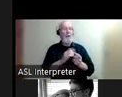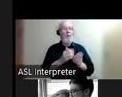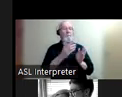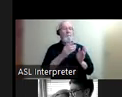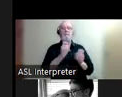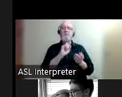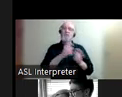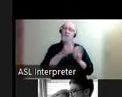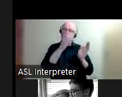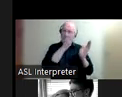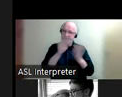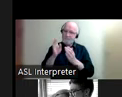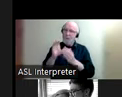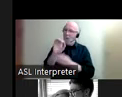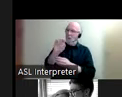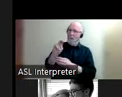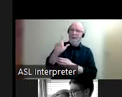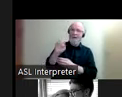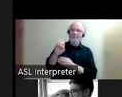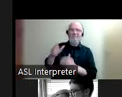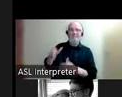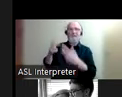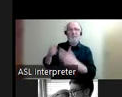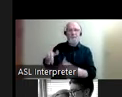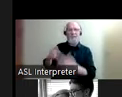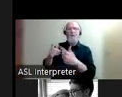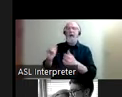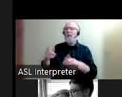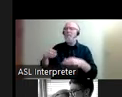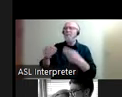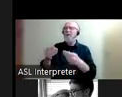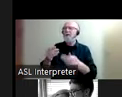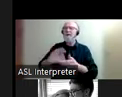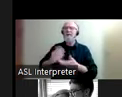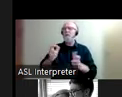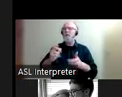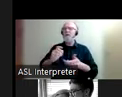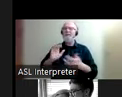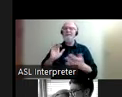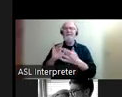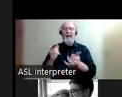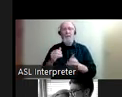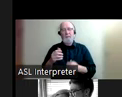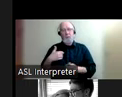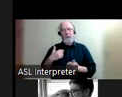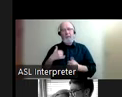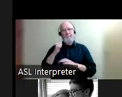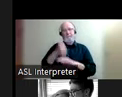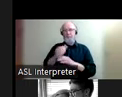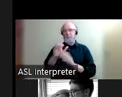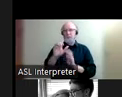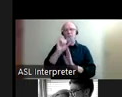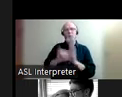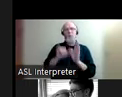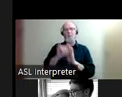to try to get our programming out there in a different way. We do have our YouTube channel, which has a